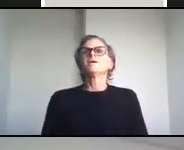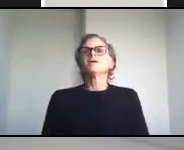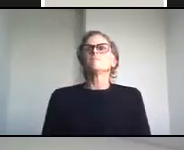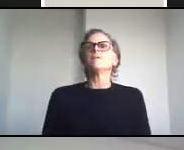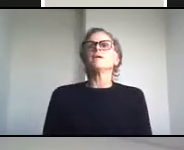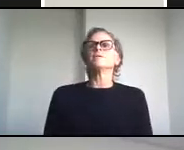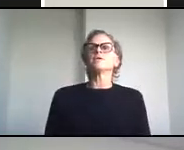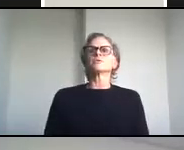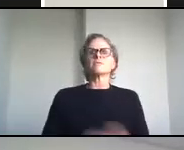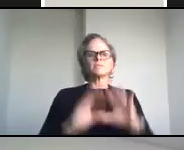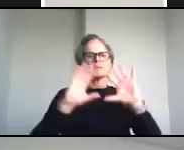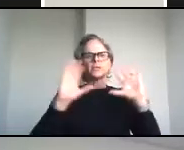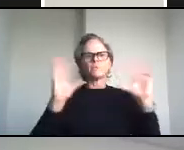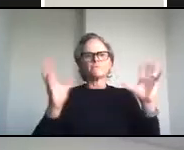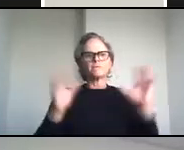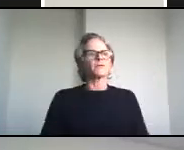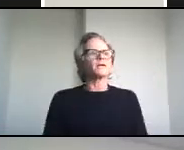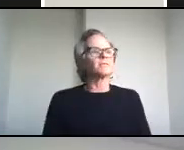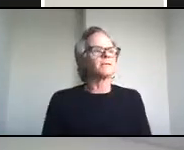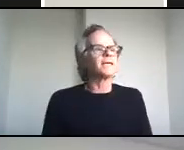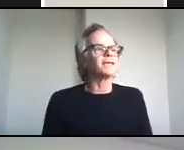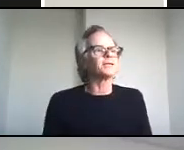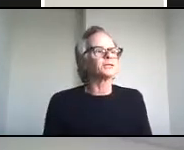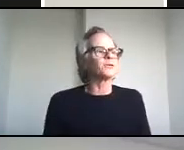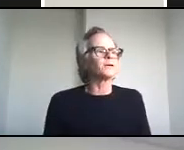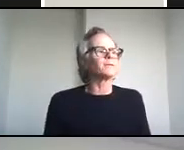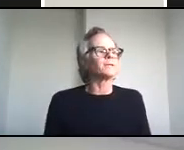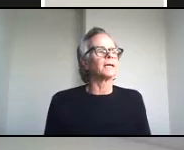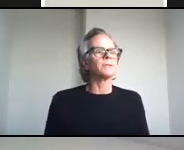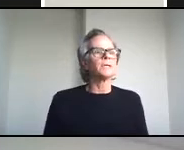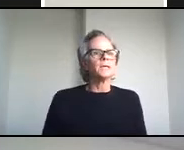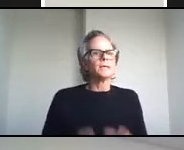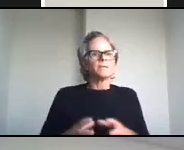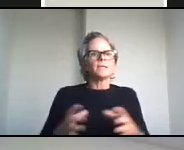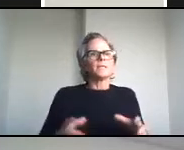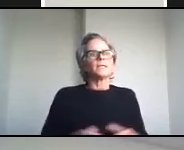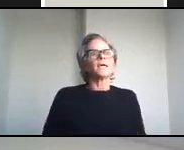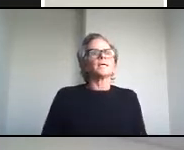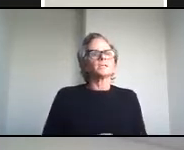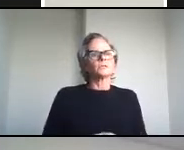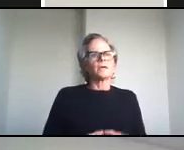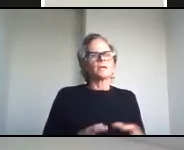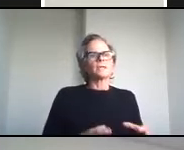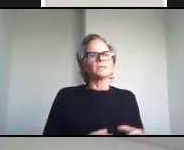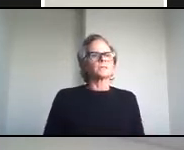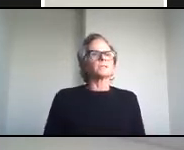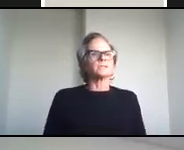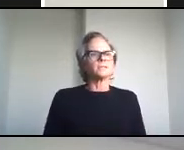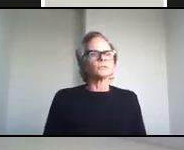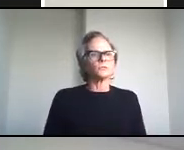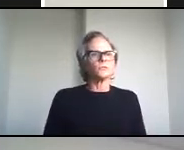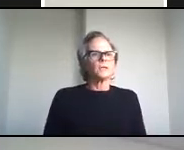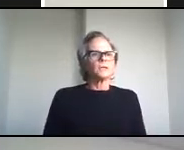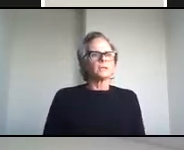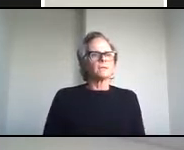with bare materials. I'm seeing a little bit of decoration beginning to show up in that, but in any case, there's a kind of